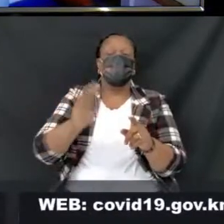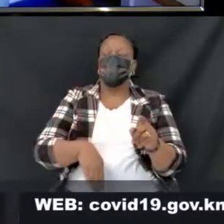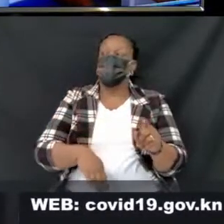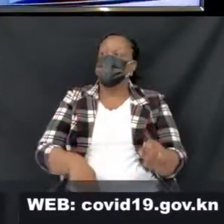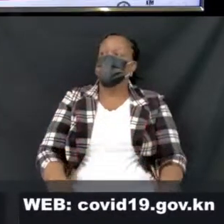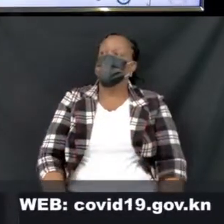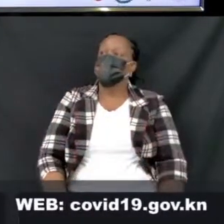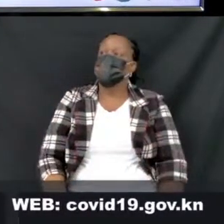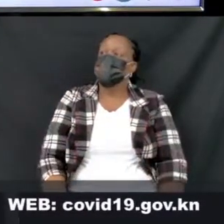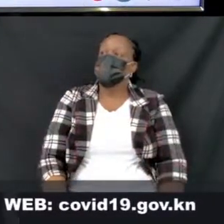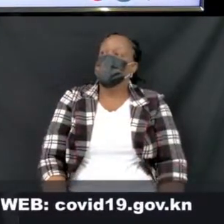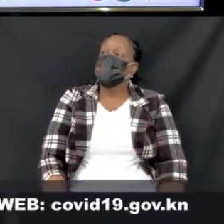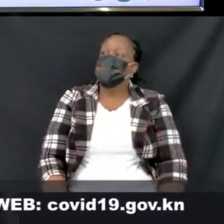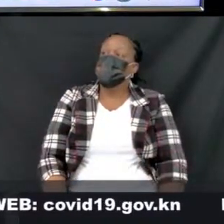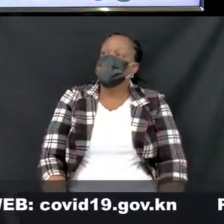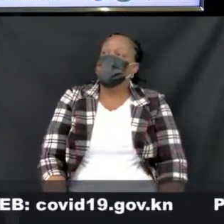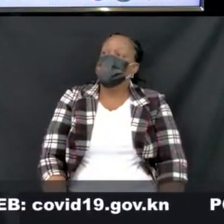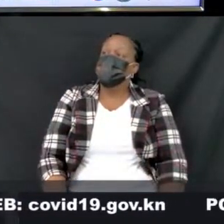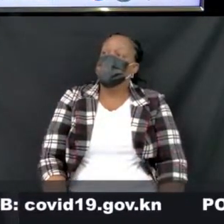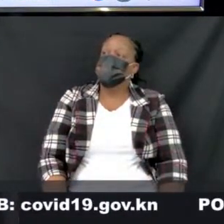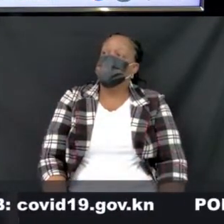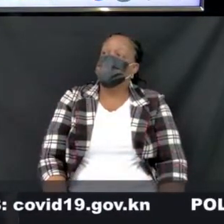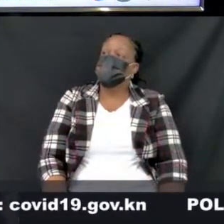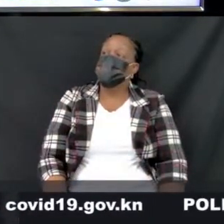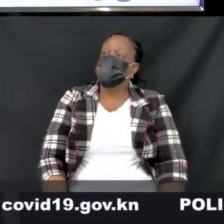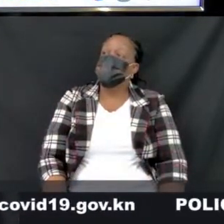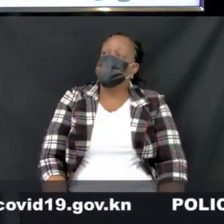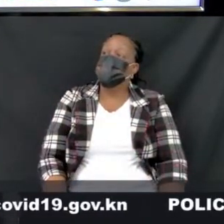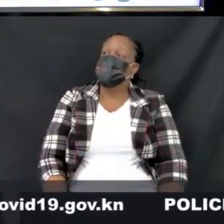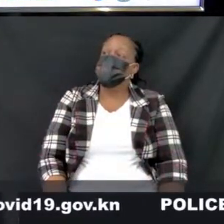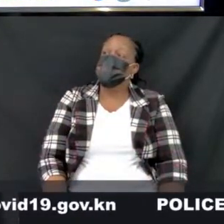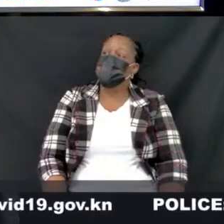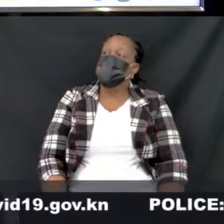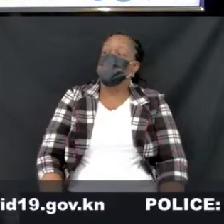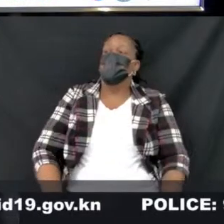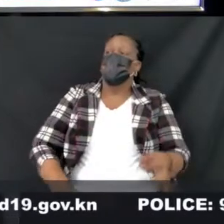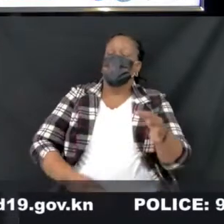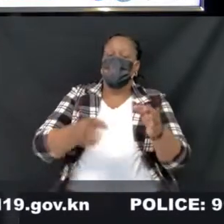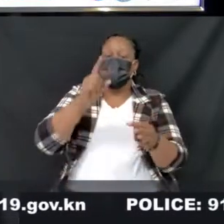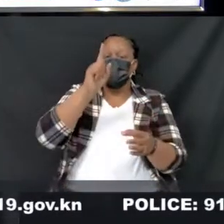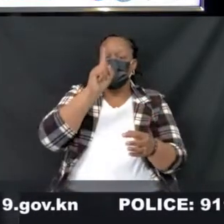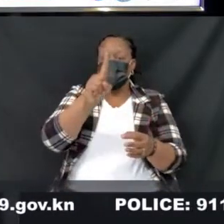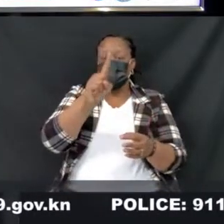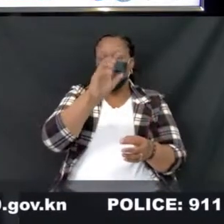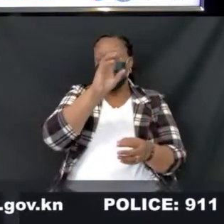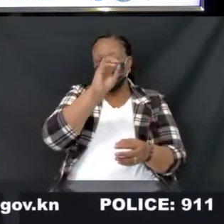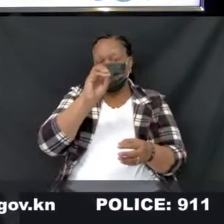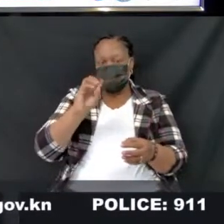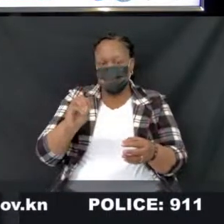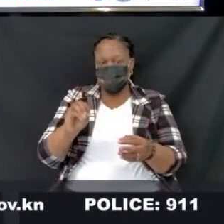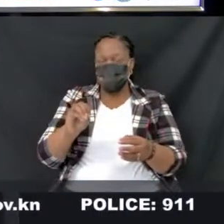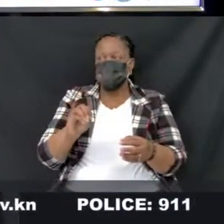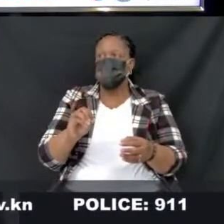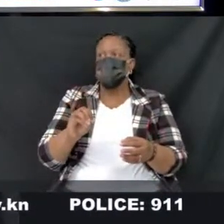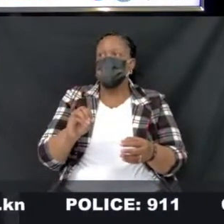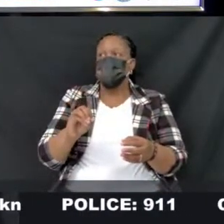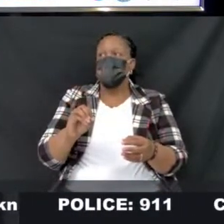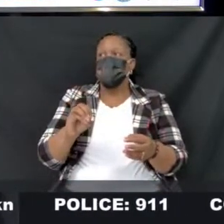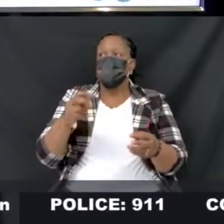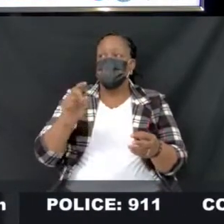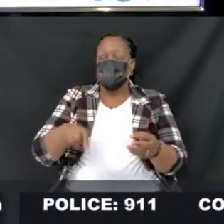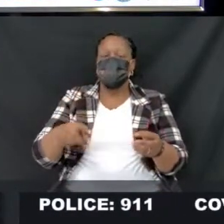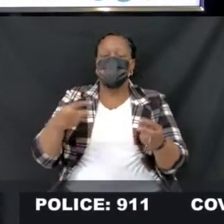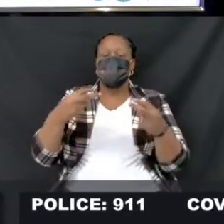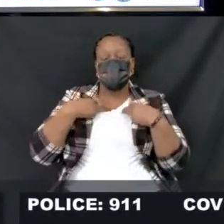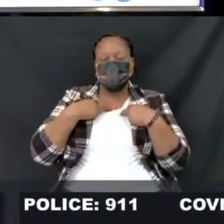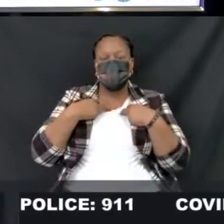the 1%, then, and they meet the other criteria in the Maritime Declaration, then the ships will be